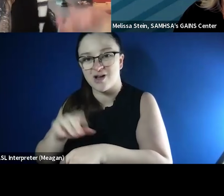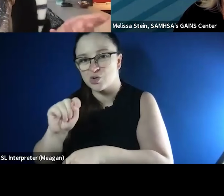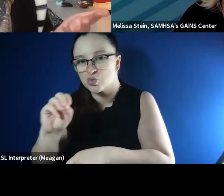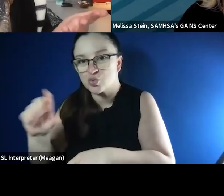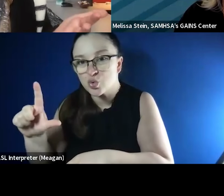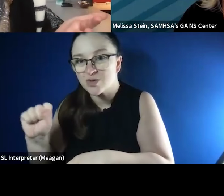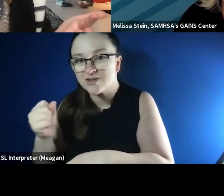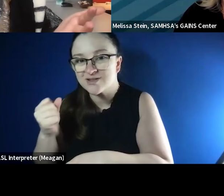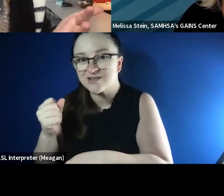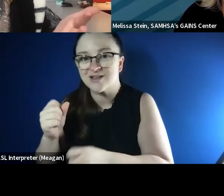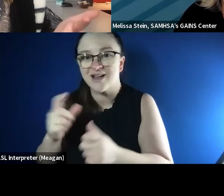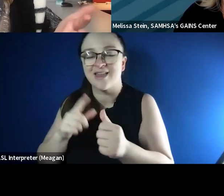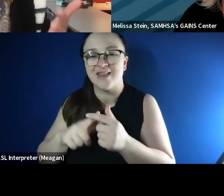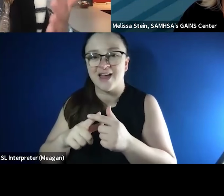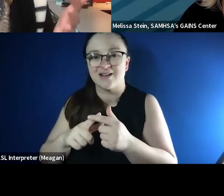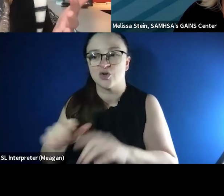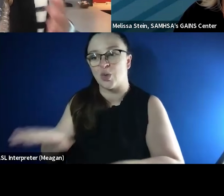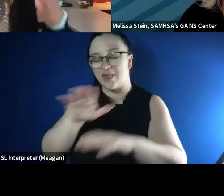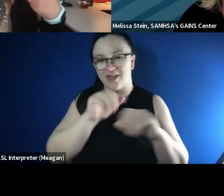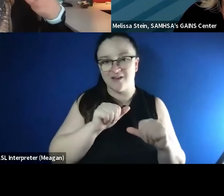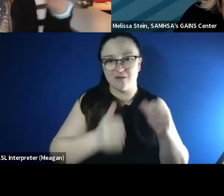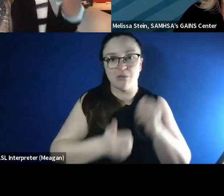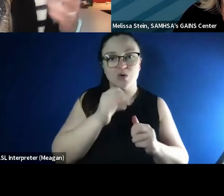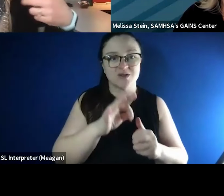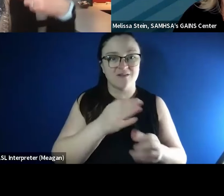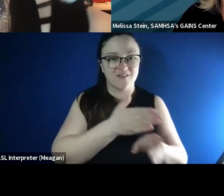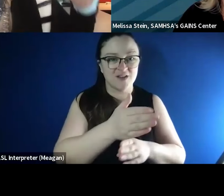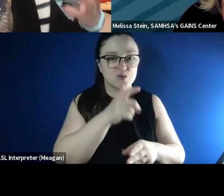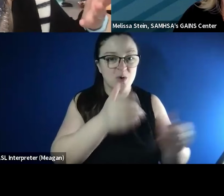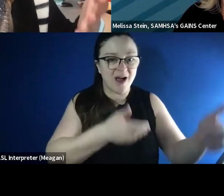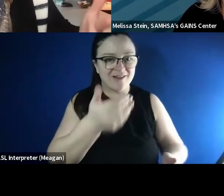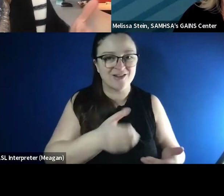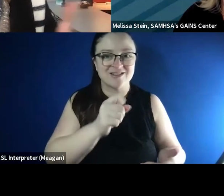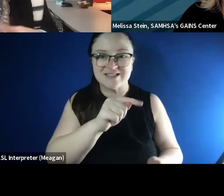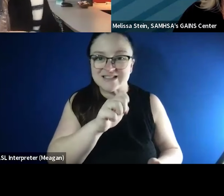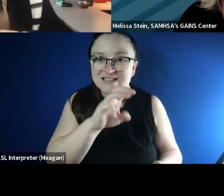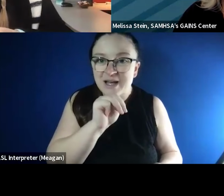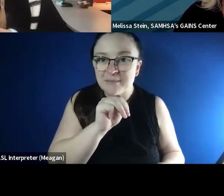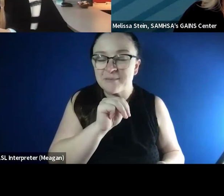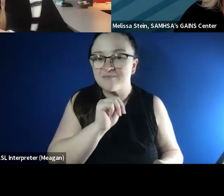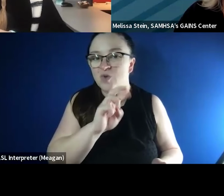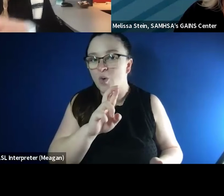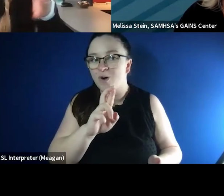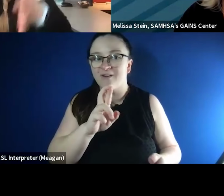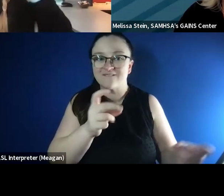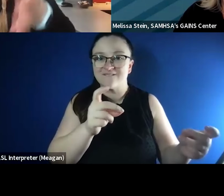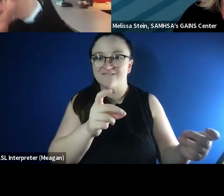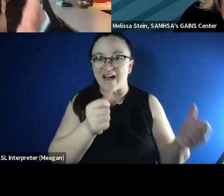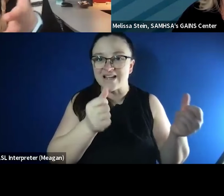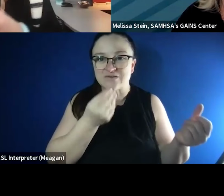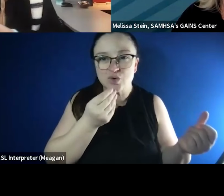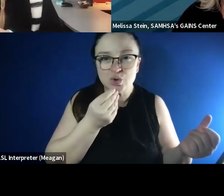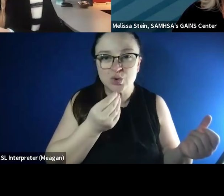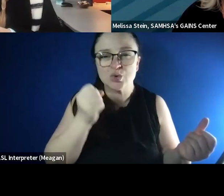out, most of the industries that are hiring are STEM, or it might be like, you know, fast food industries or things like that. And so there's this sort